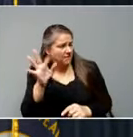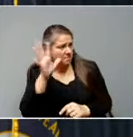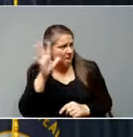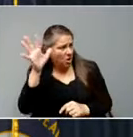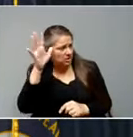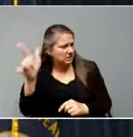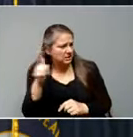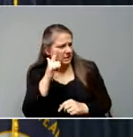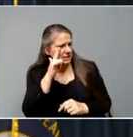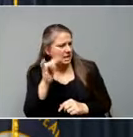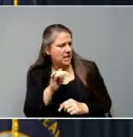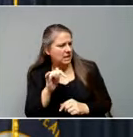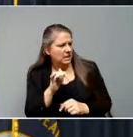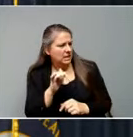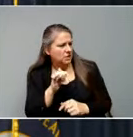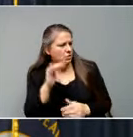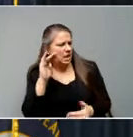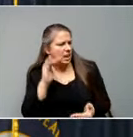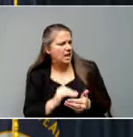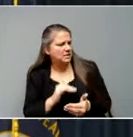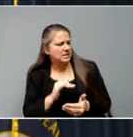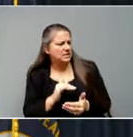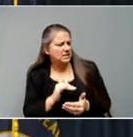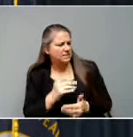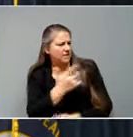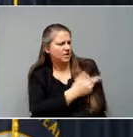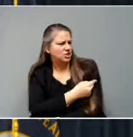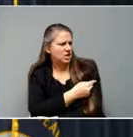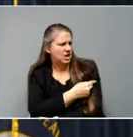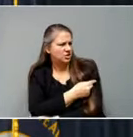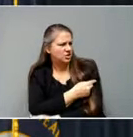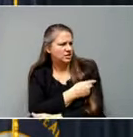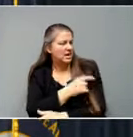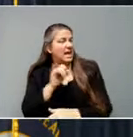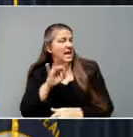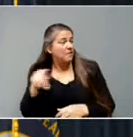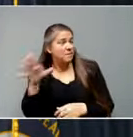in the less vaccinated age group of 20 to 40-year-olds?